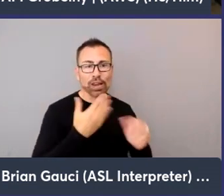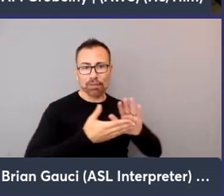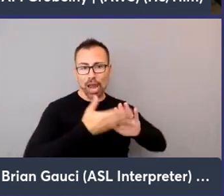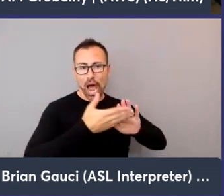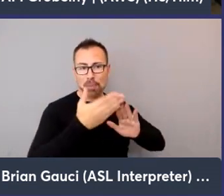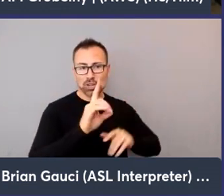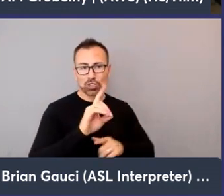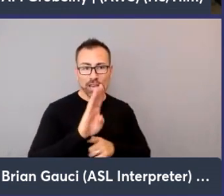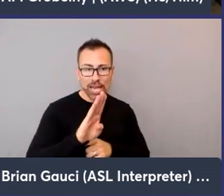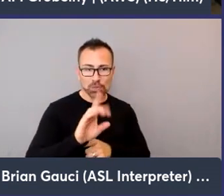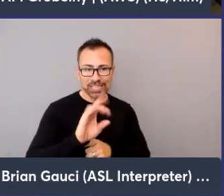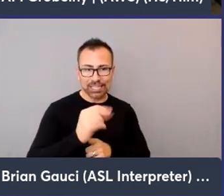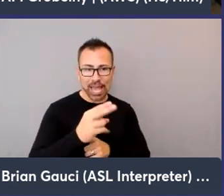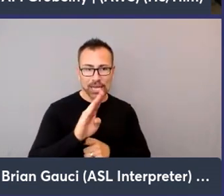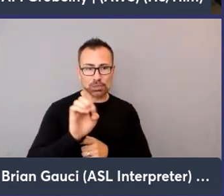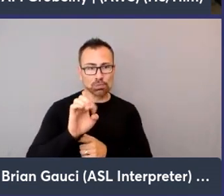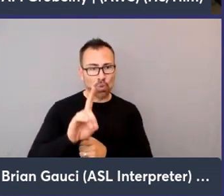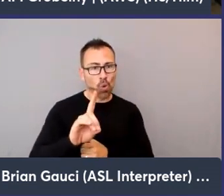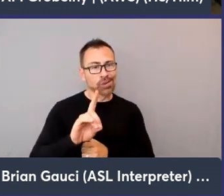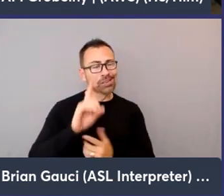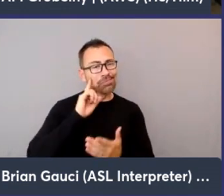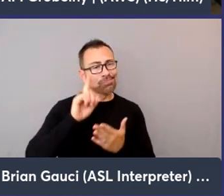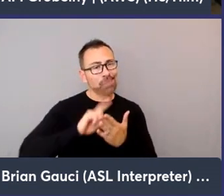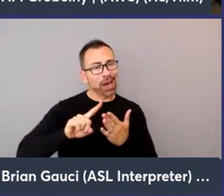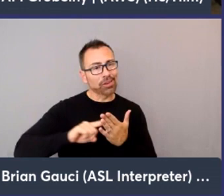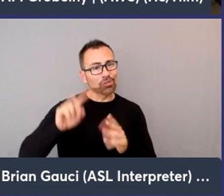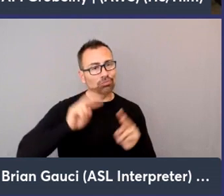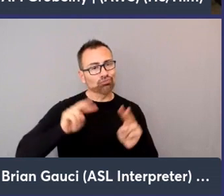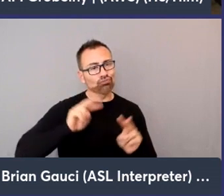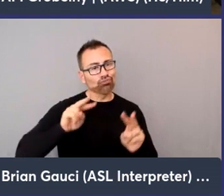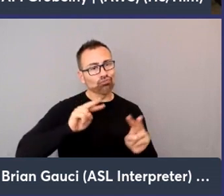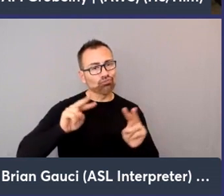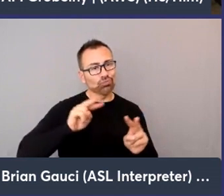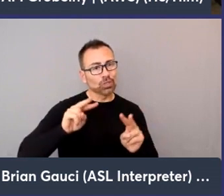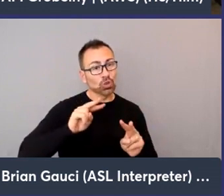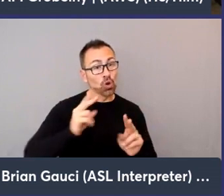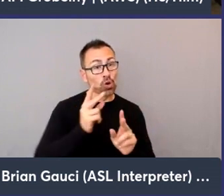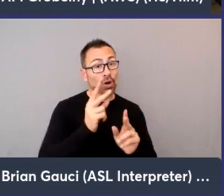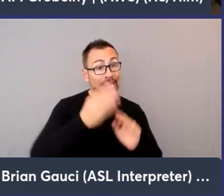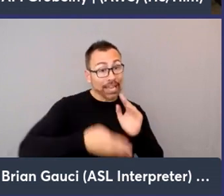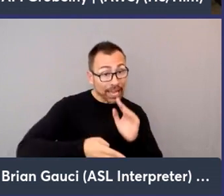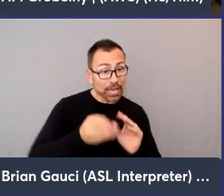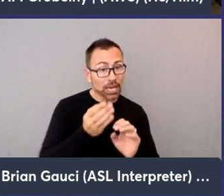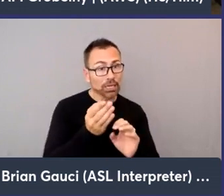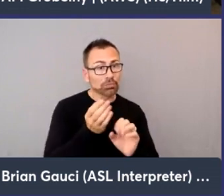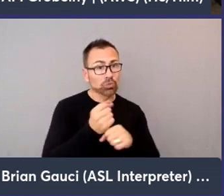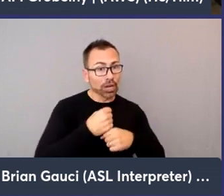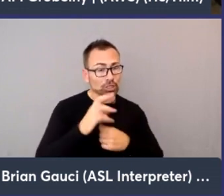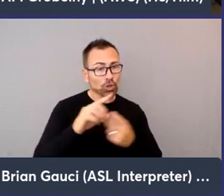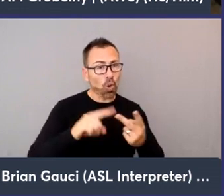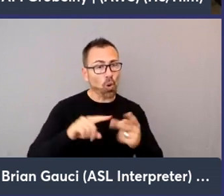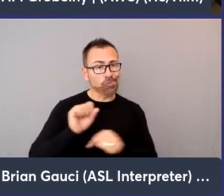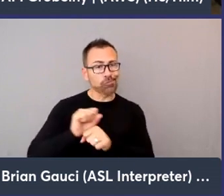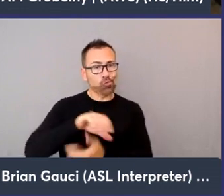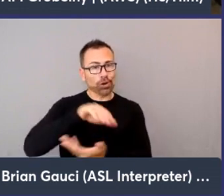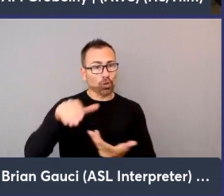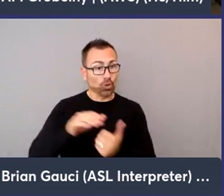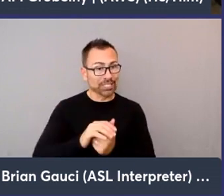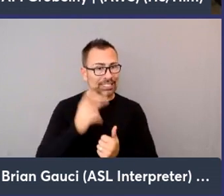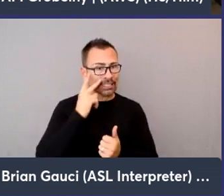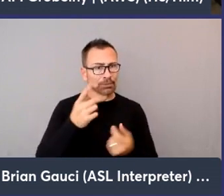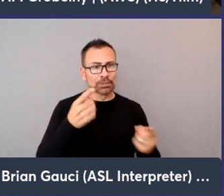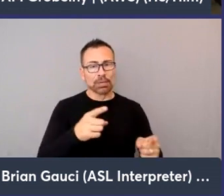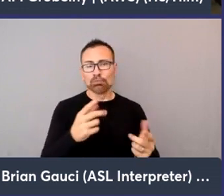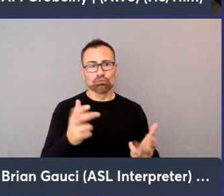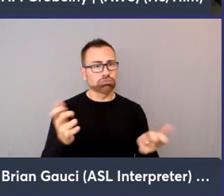know, your in production or workloads, right? And you can quickly see what's happening instead of